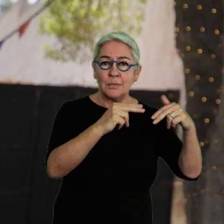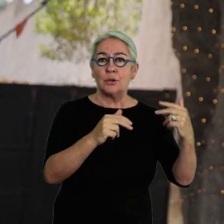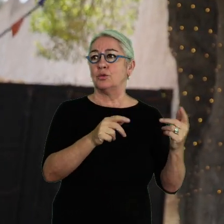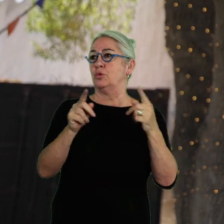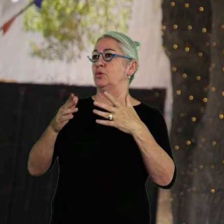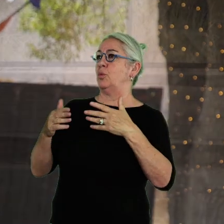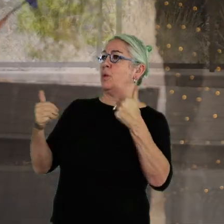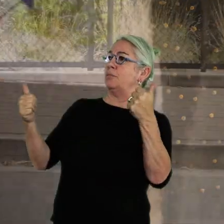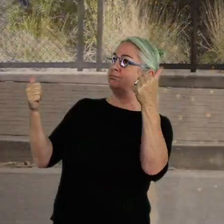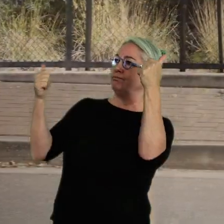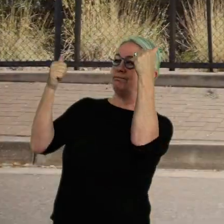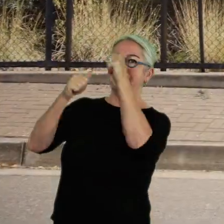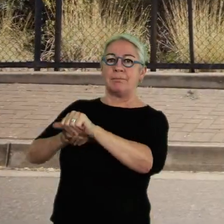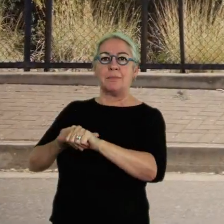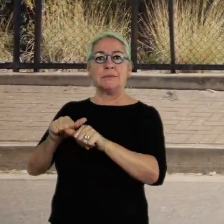Phoenix Theatre.